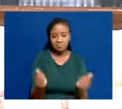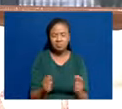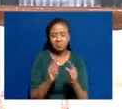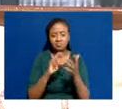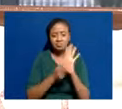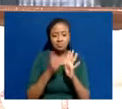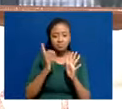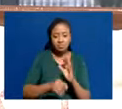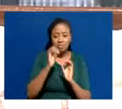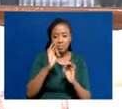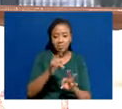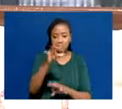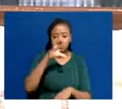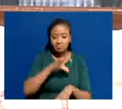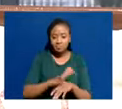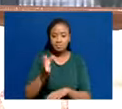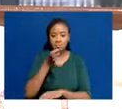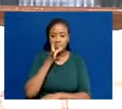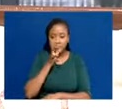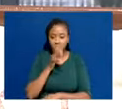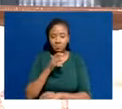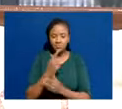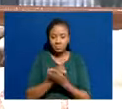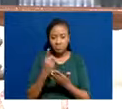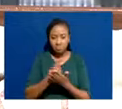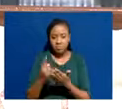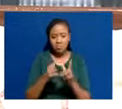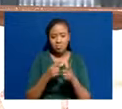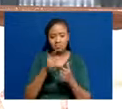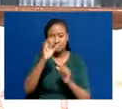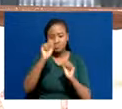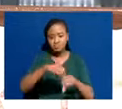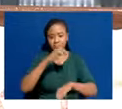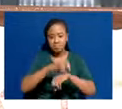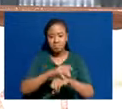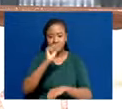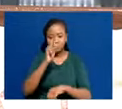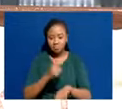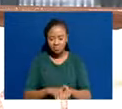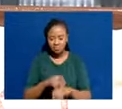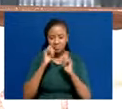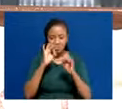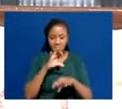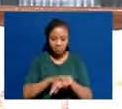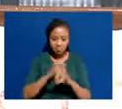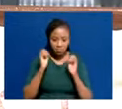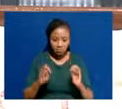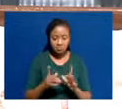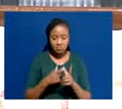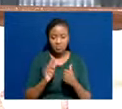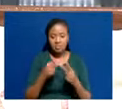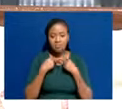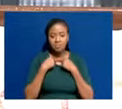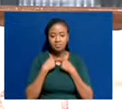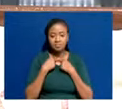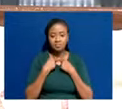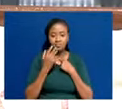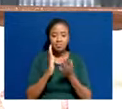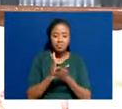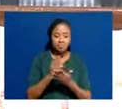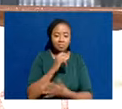water thrice a week, you'll get it at least 5 times. If you're not getting, you'll get. Some of the old pipes in